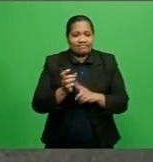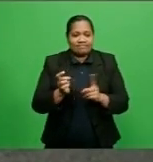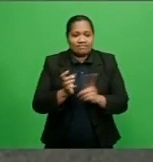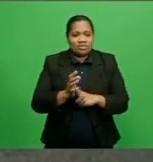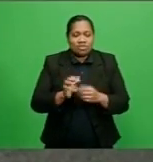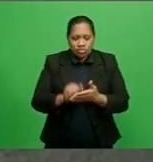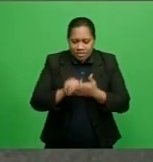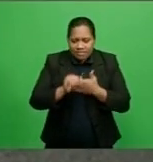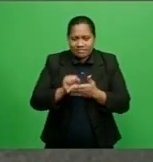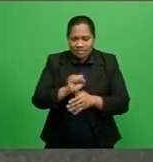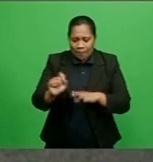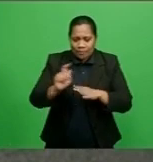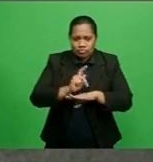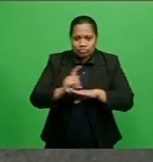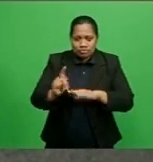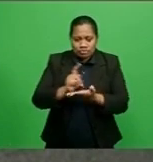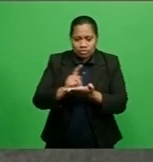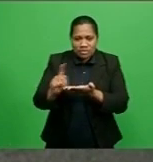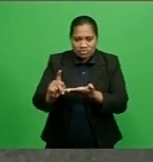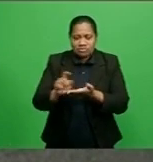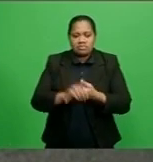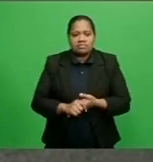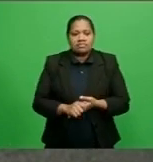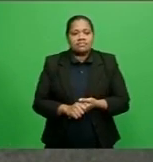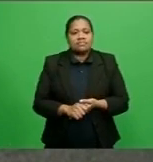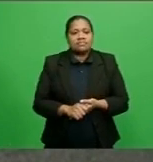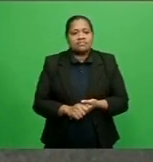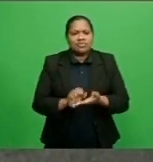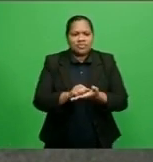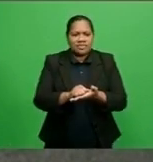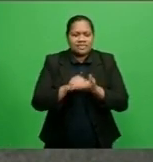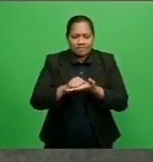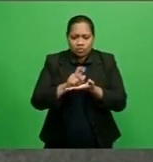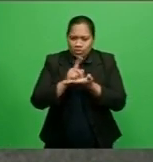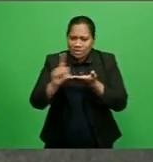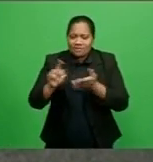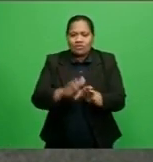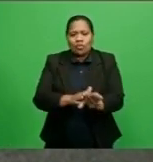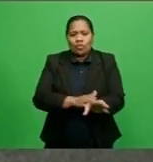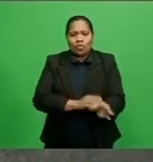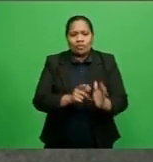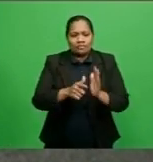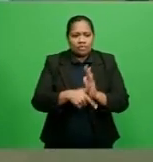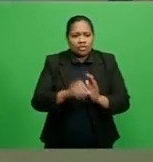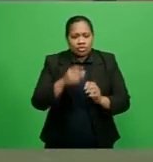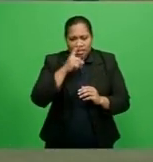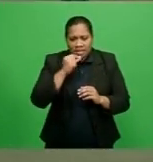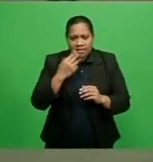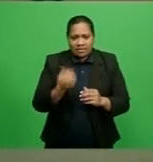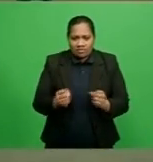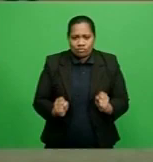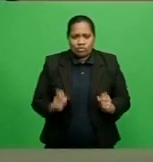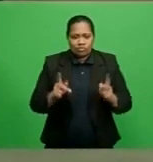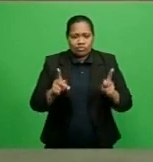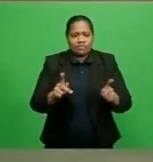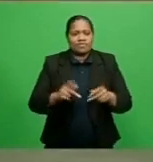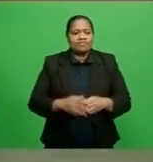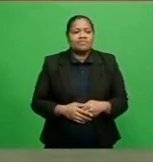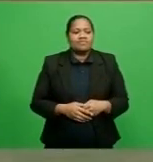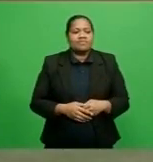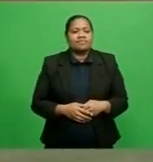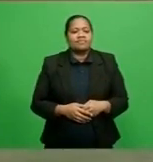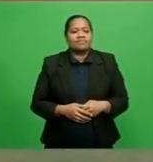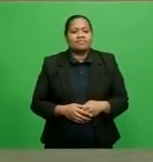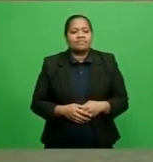I think we need to keep possession for a longer period to create opportunities. Delta One Automotive